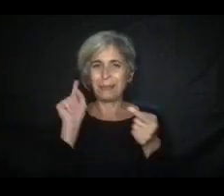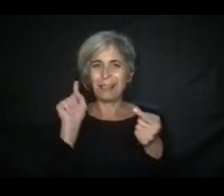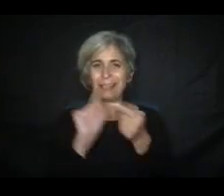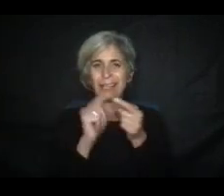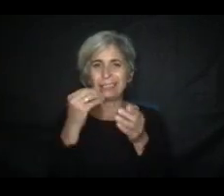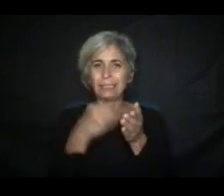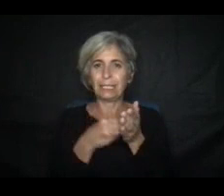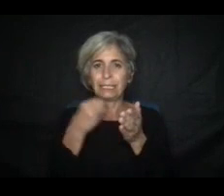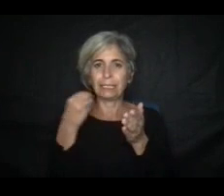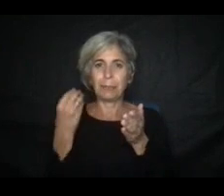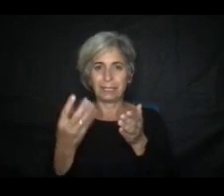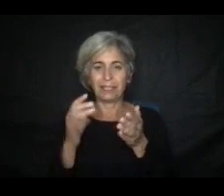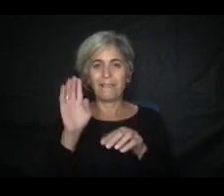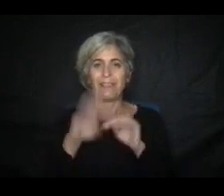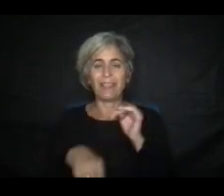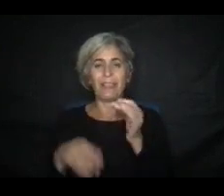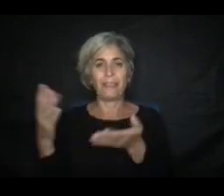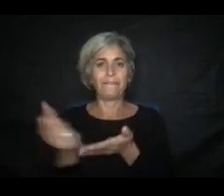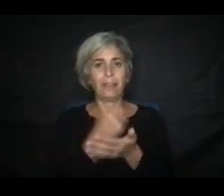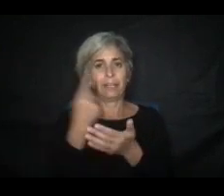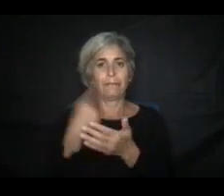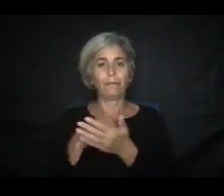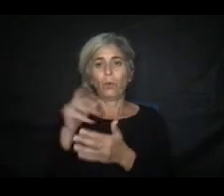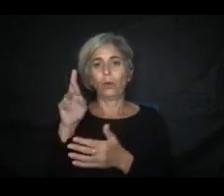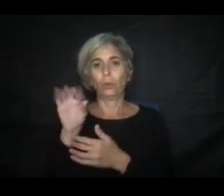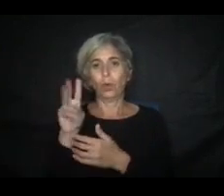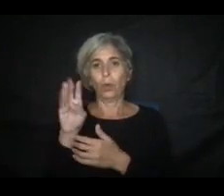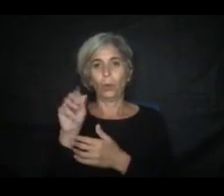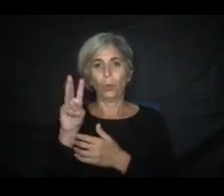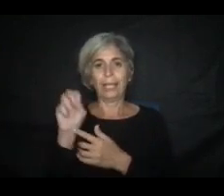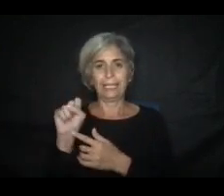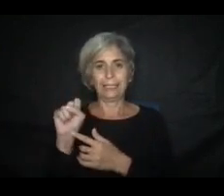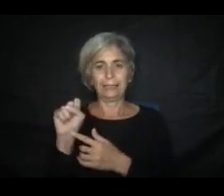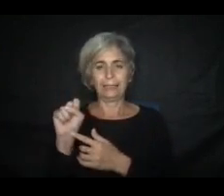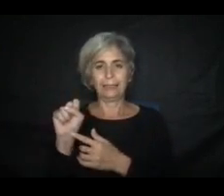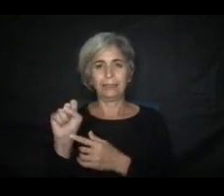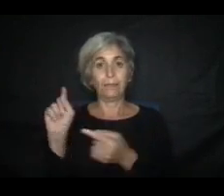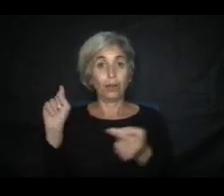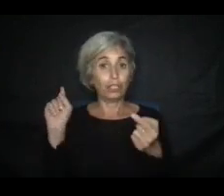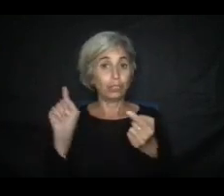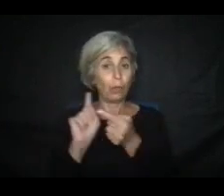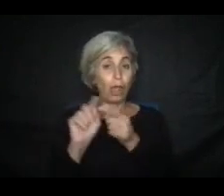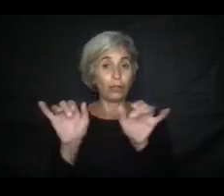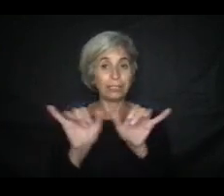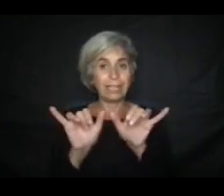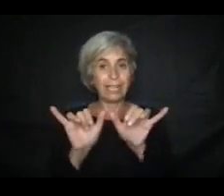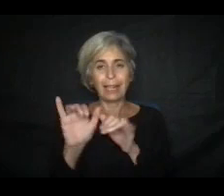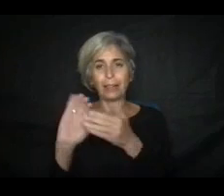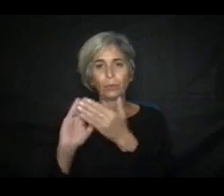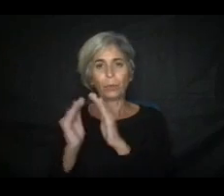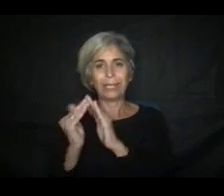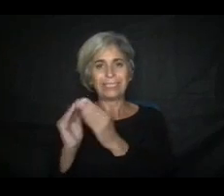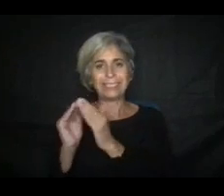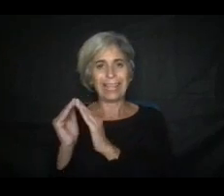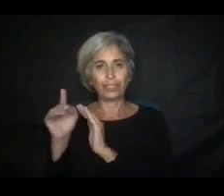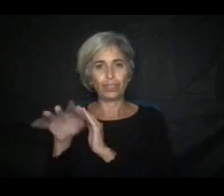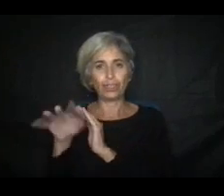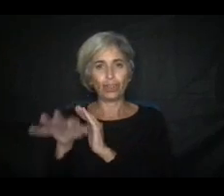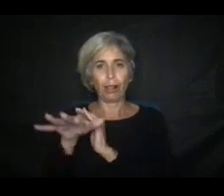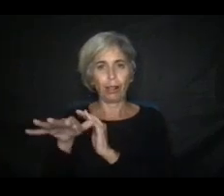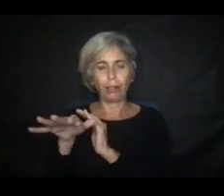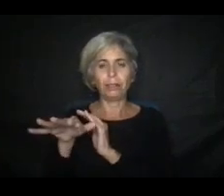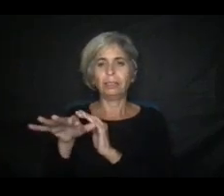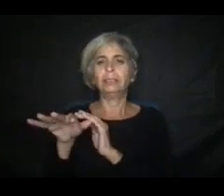expensive than the funding for roadways. And for smaller scale residential to incentivize